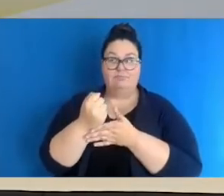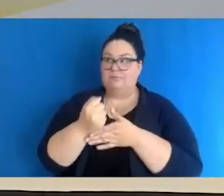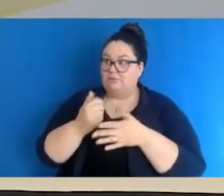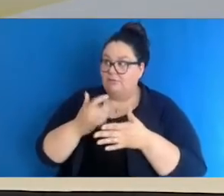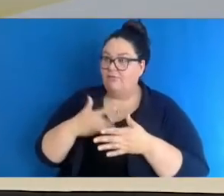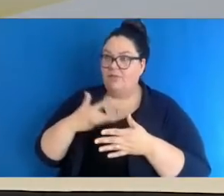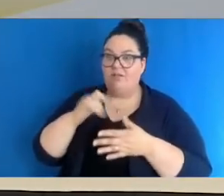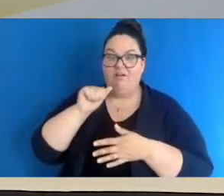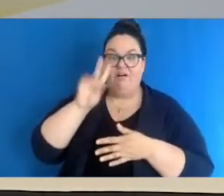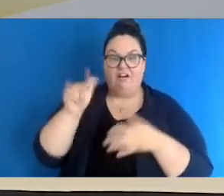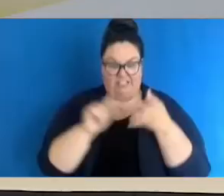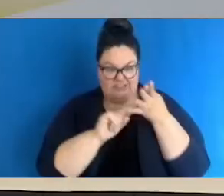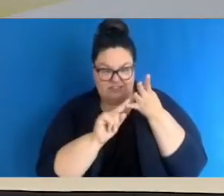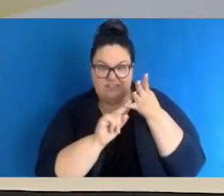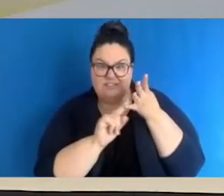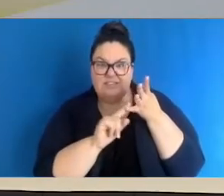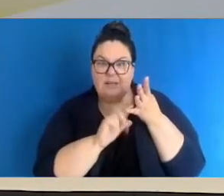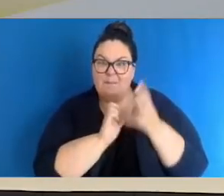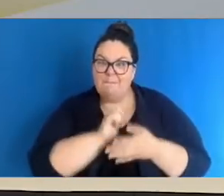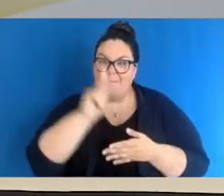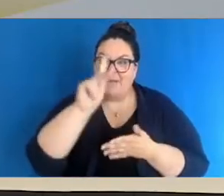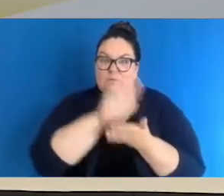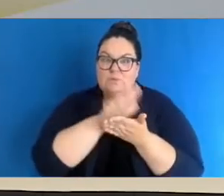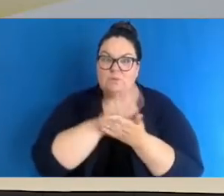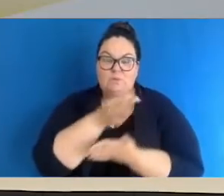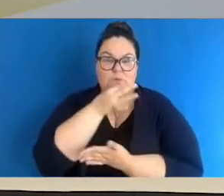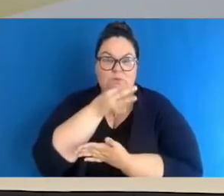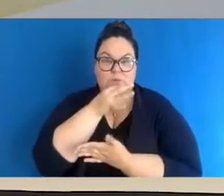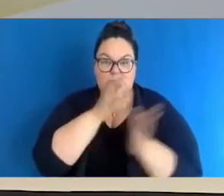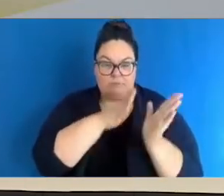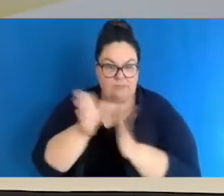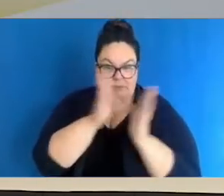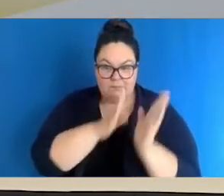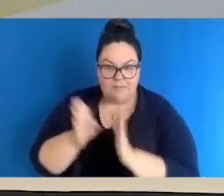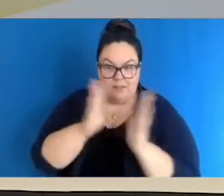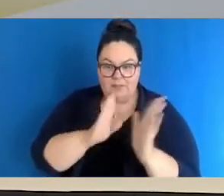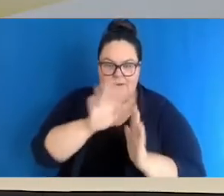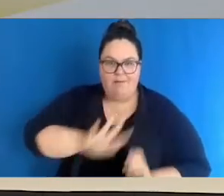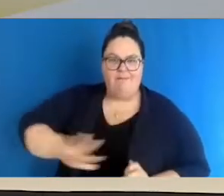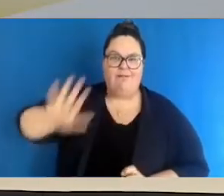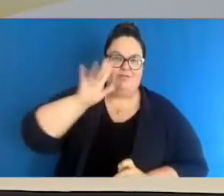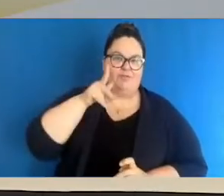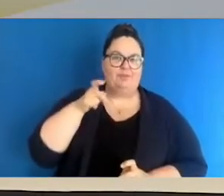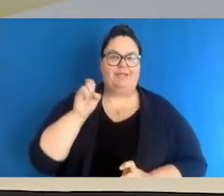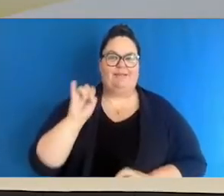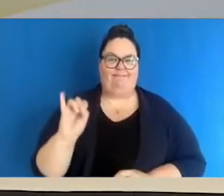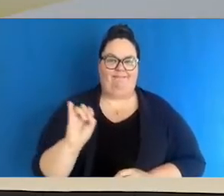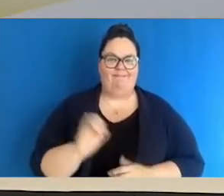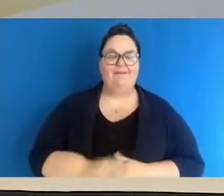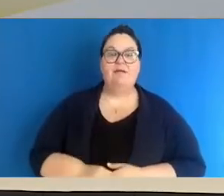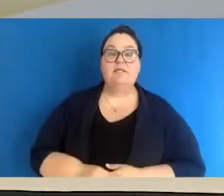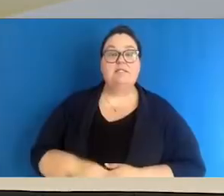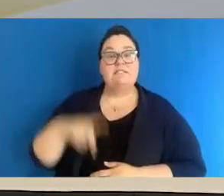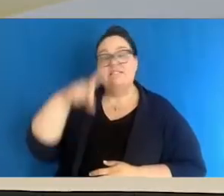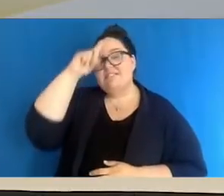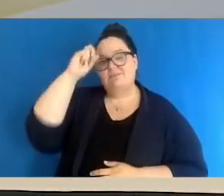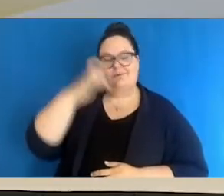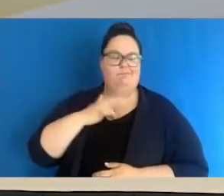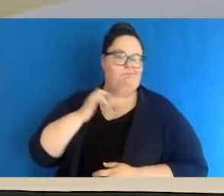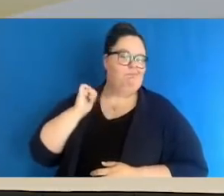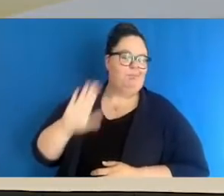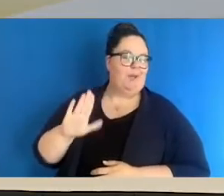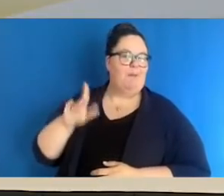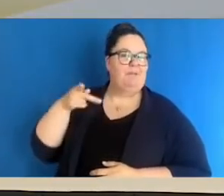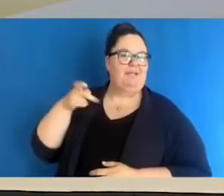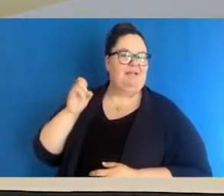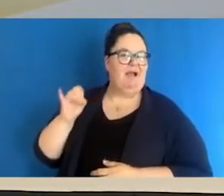of August with back-to-school preparations underway in homes across the province. This summer was typical in PEI in